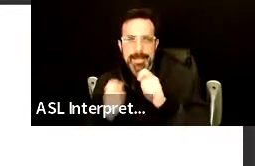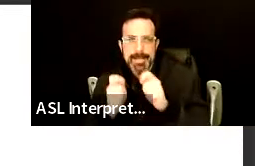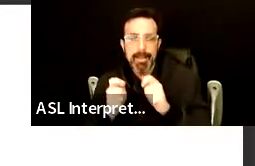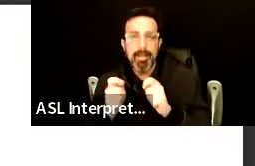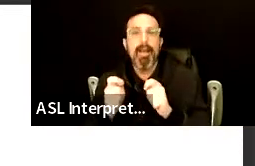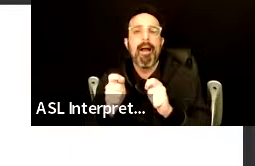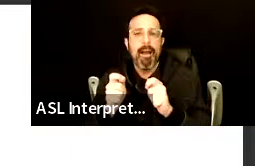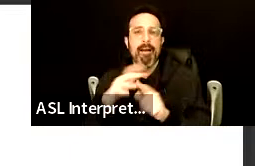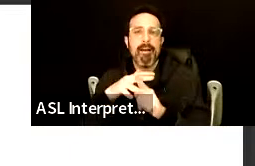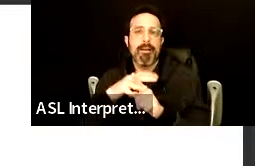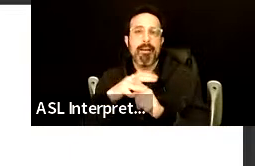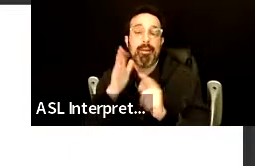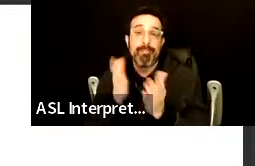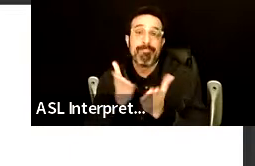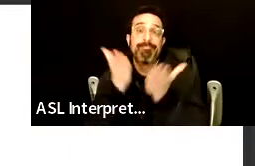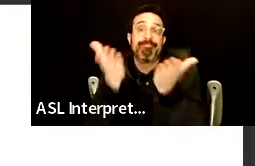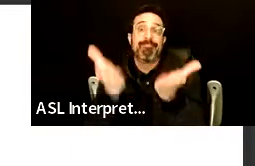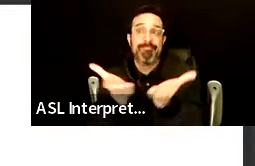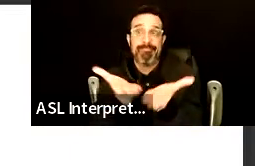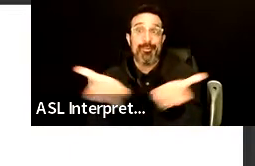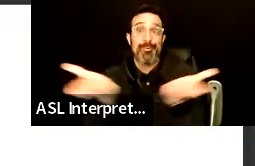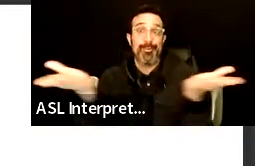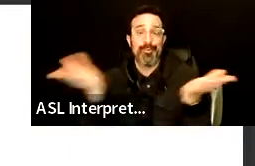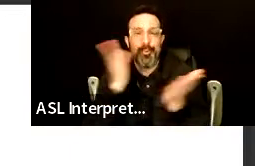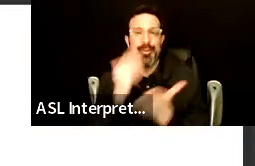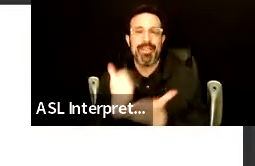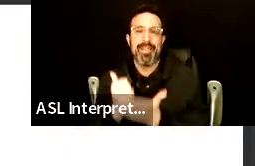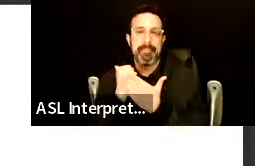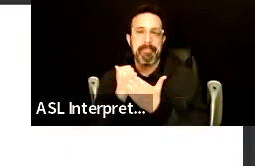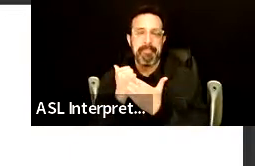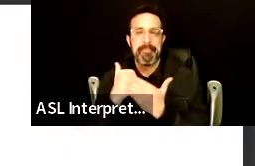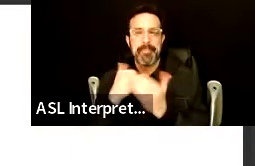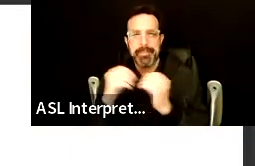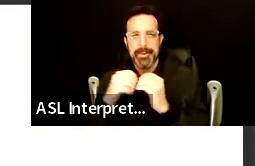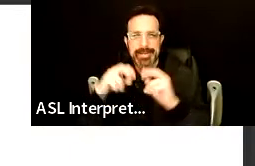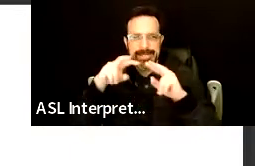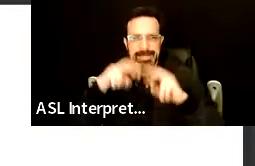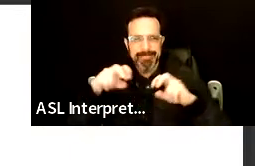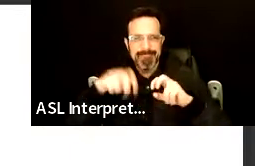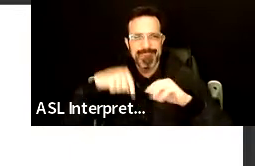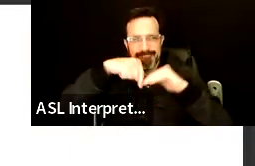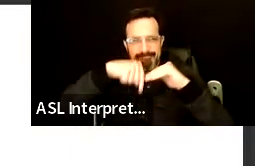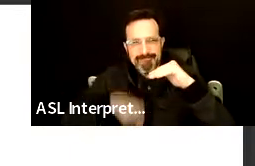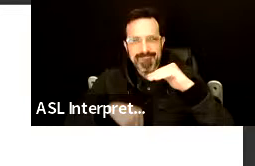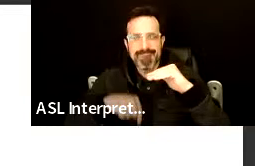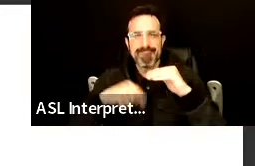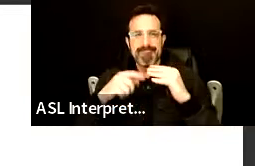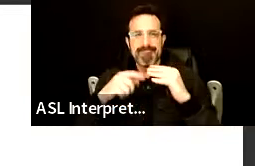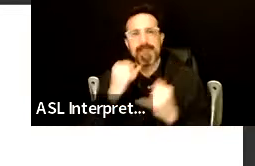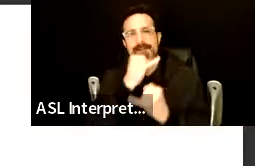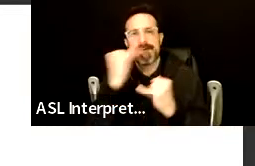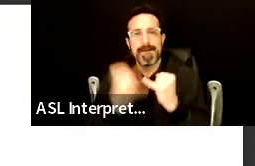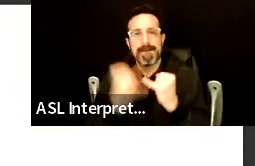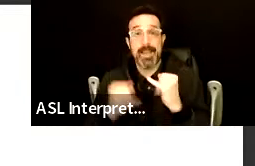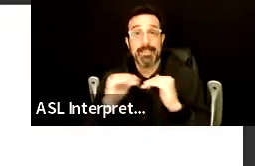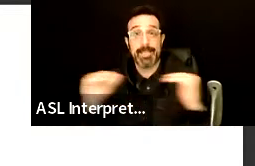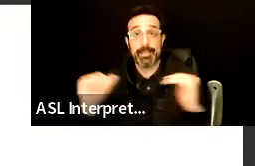that context to all of you. And that will help as we further dig into these and get them to a final